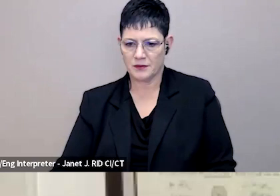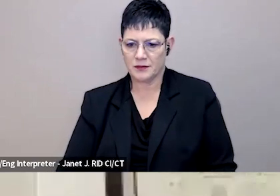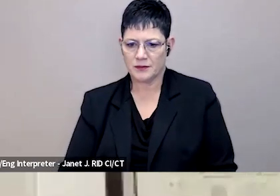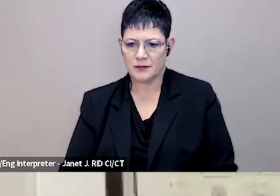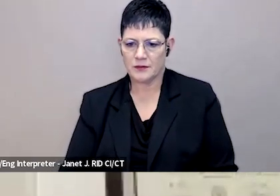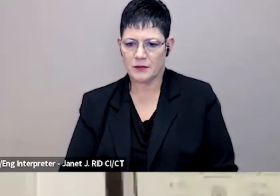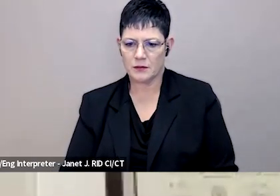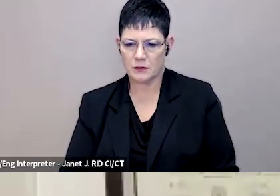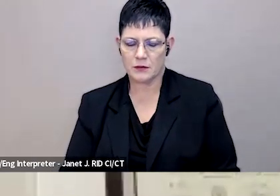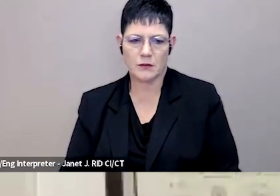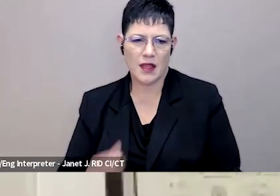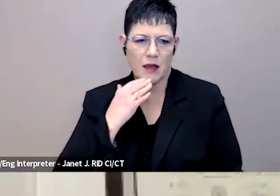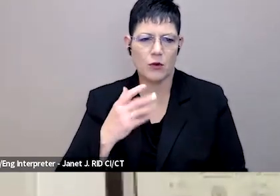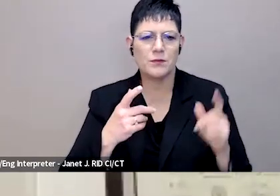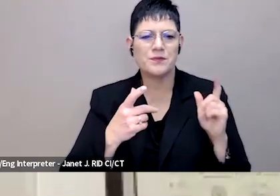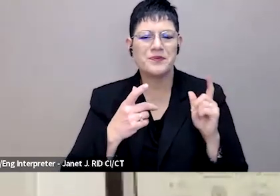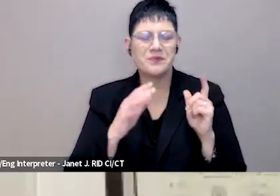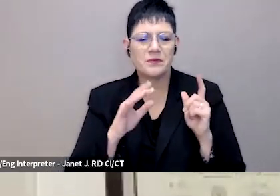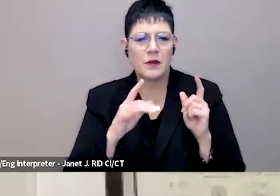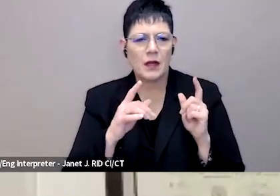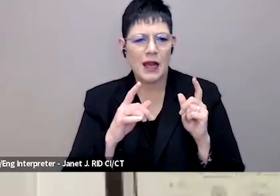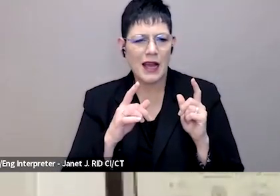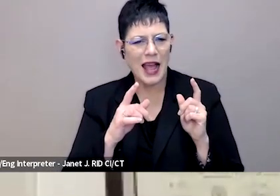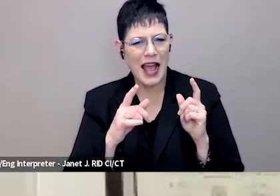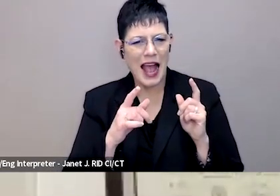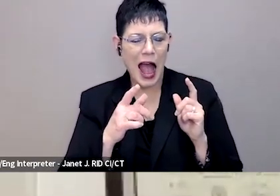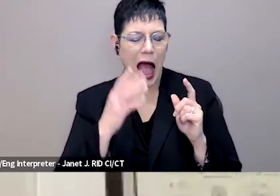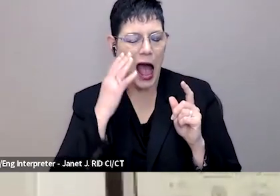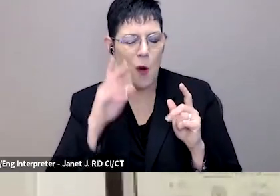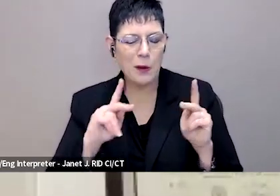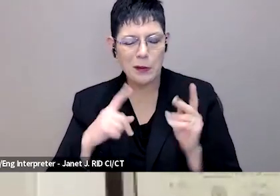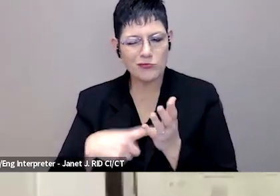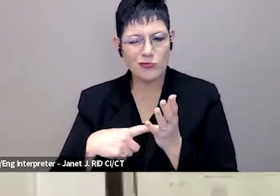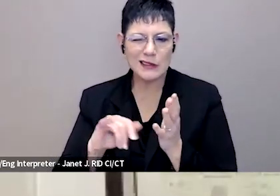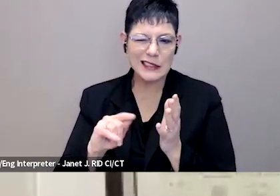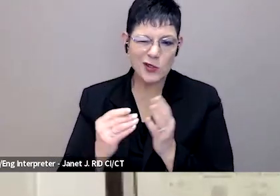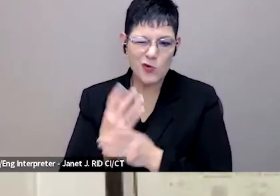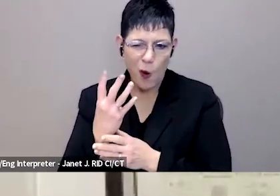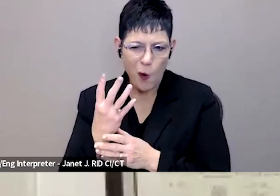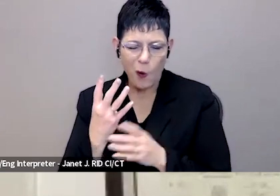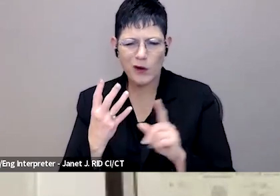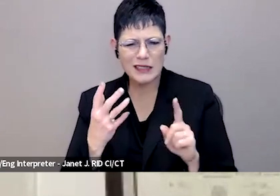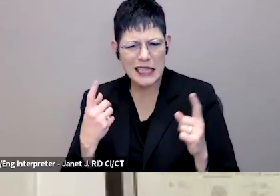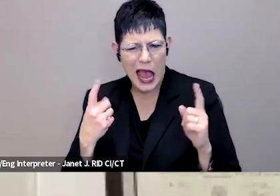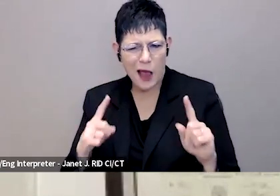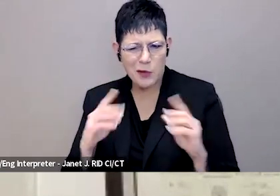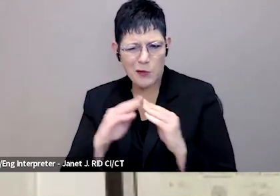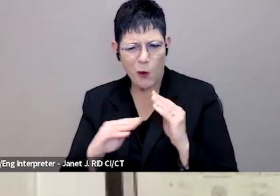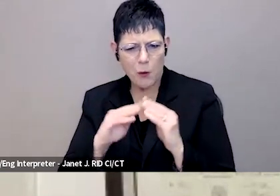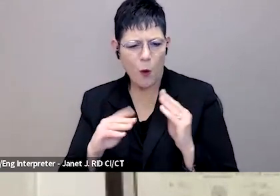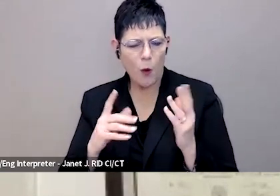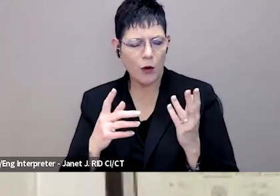gonna say, I think that's changed. I think there's like, well, it's growing, I think is part of what, and I think that's happening more and more as we think